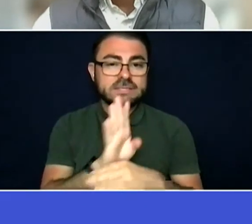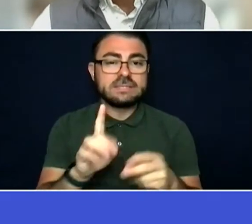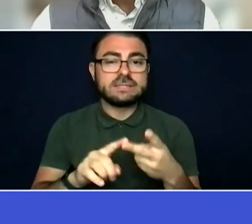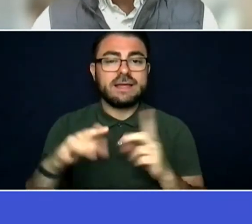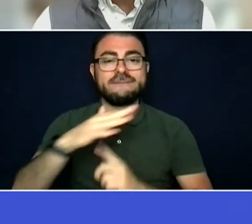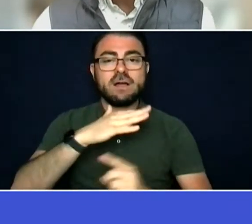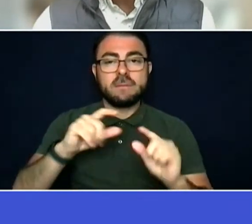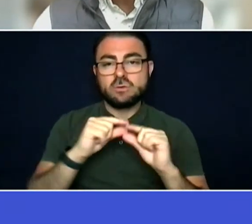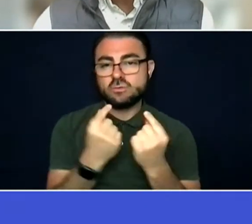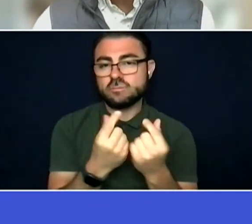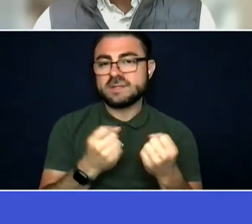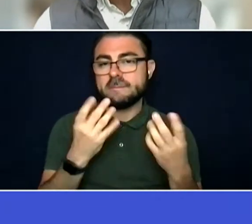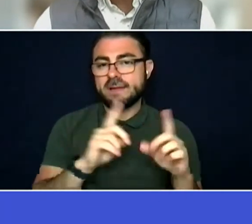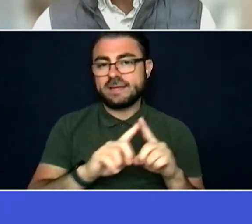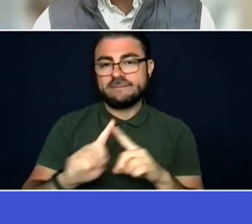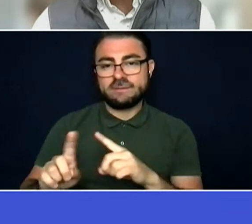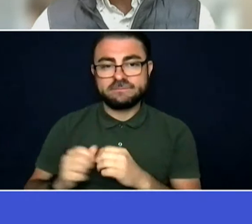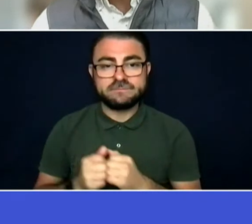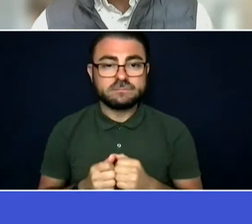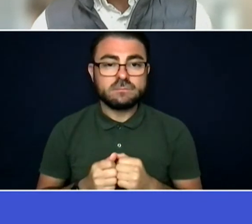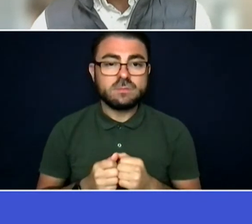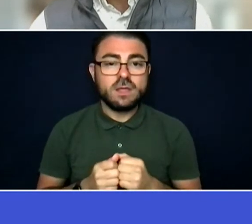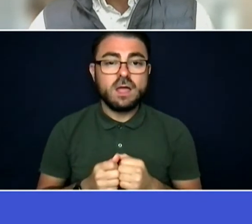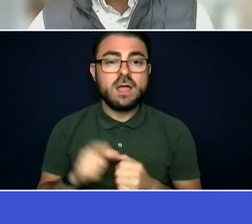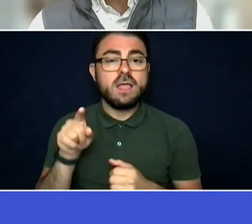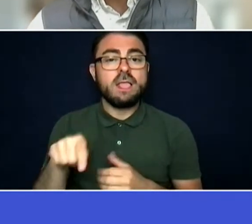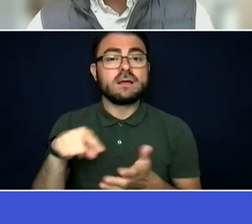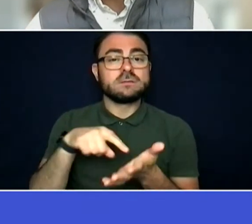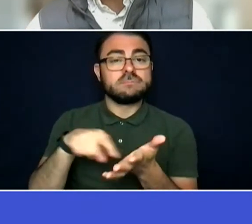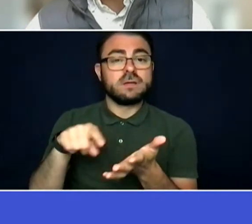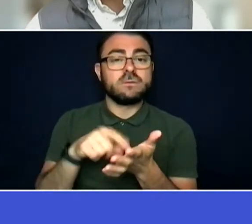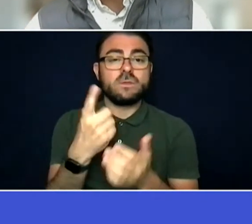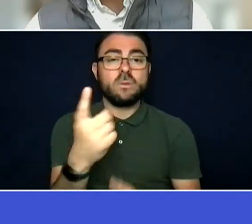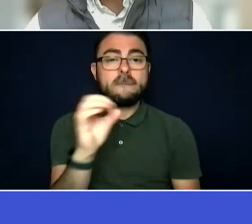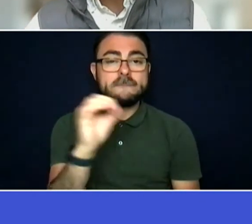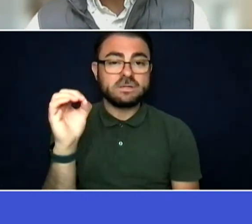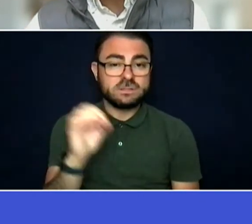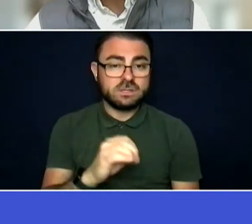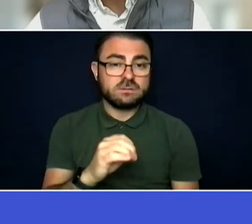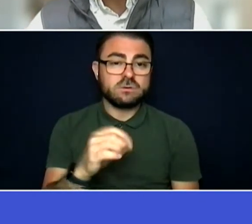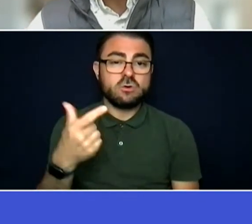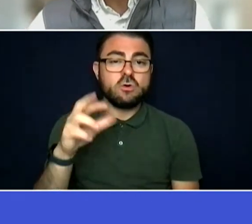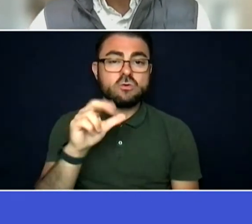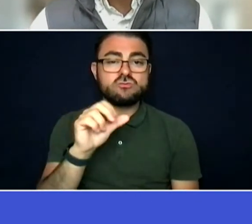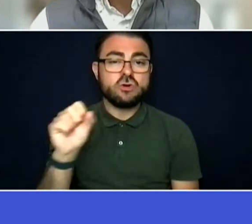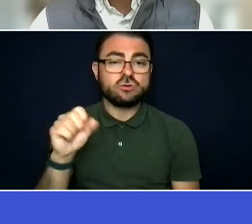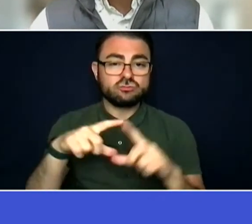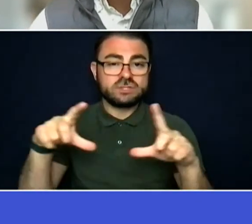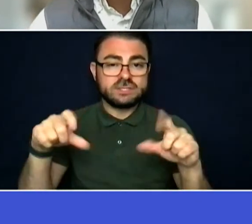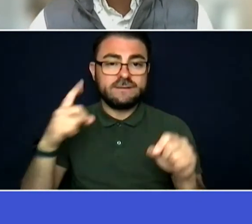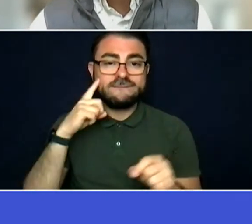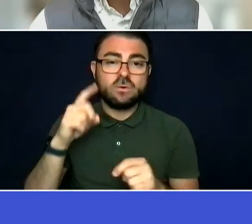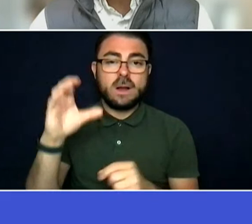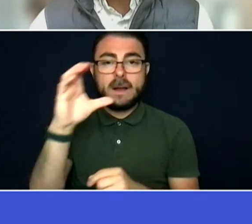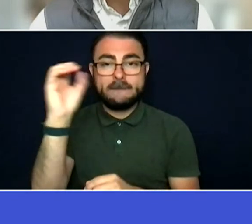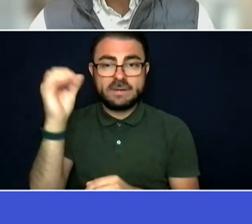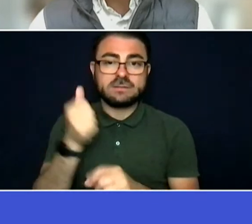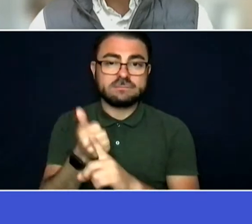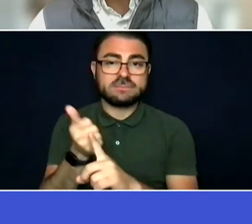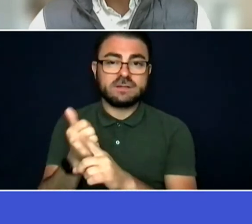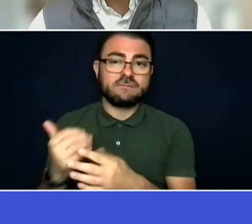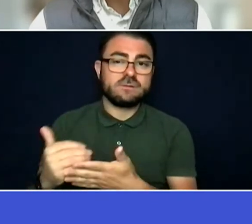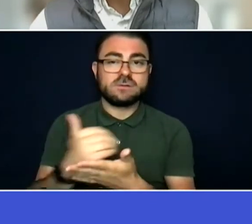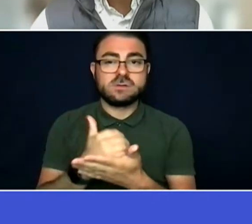others. It is funded with a 1% gross receipt surcharge on Portland sales for corporations that make over $1 billion nationally and at